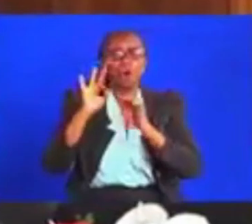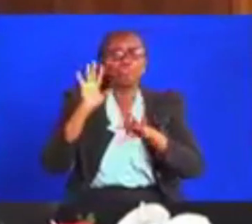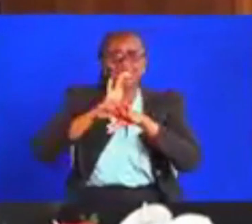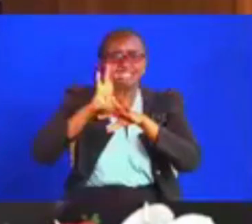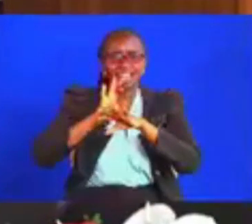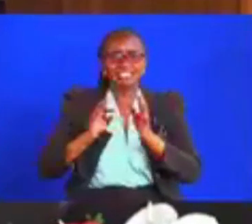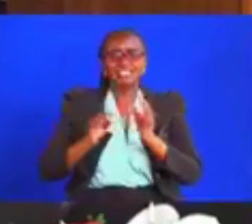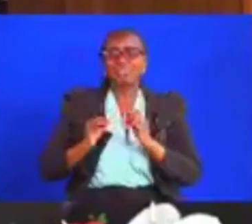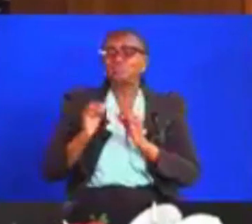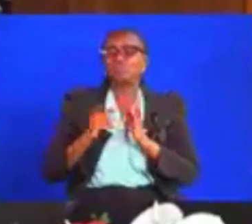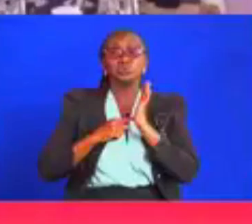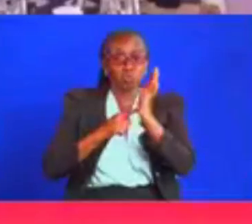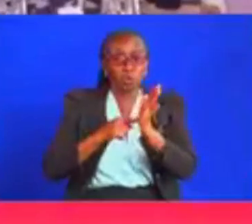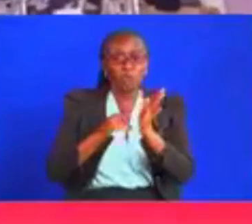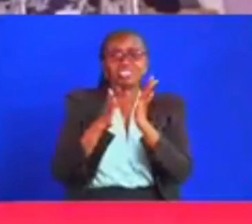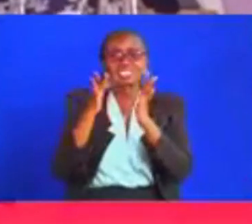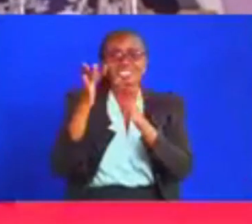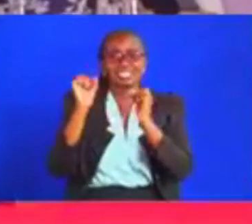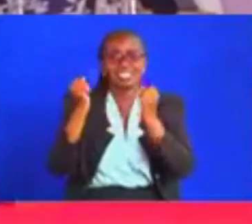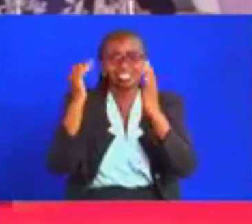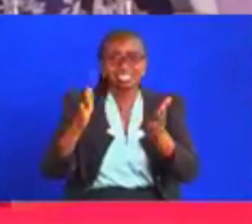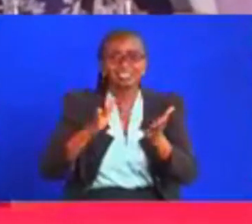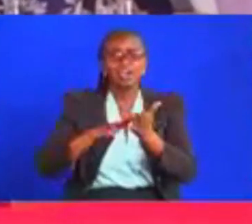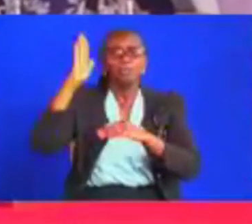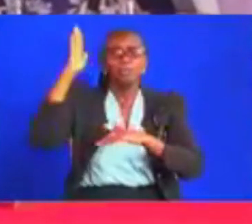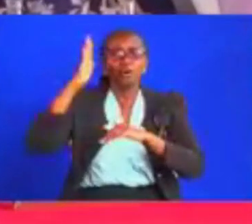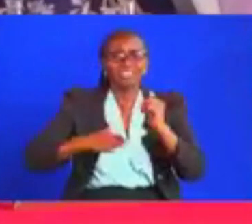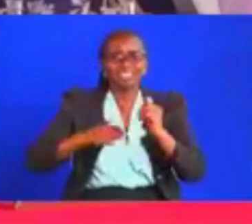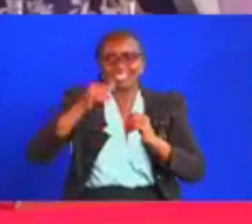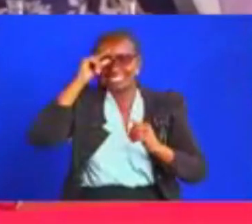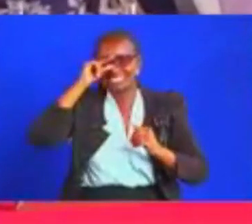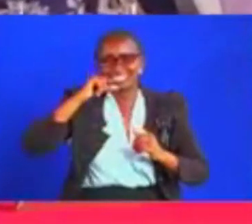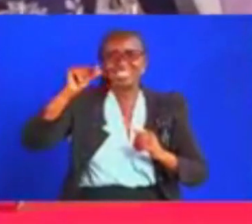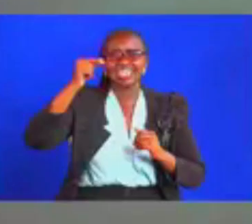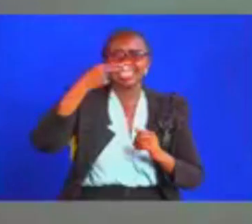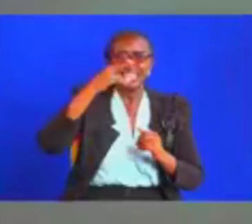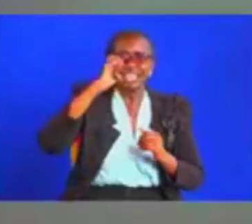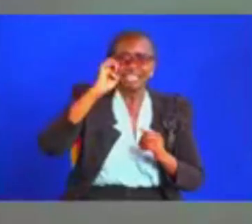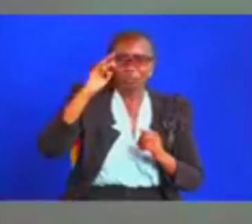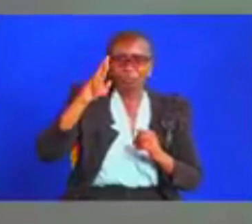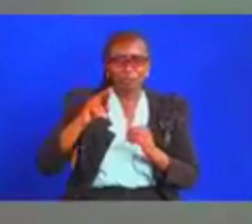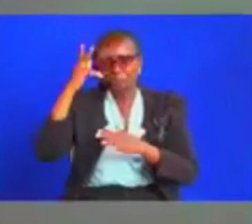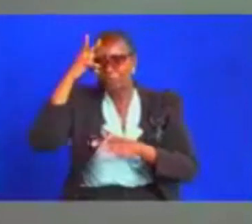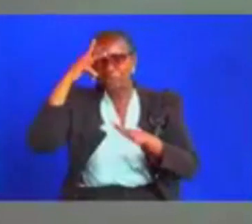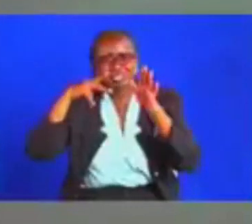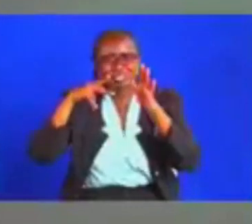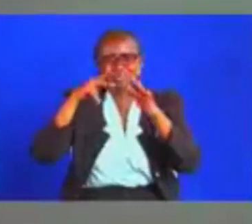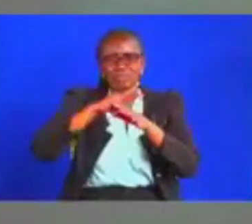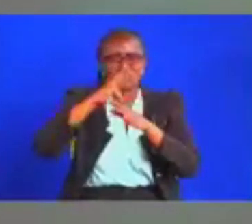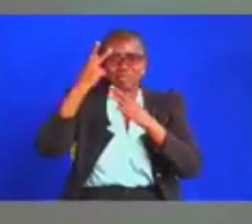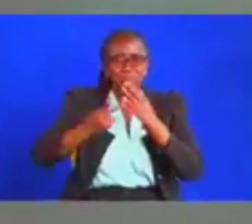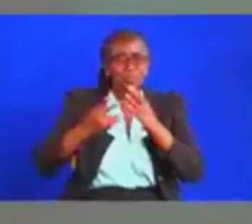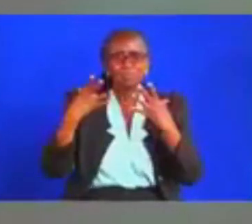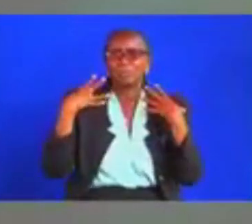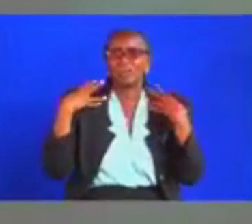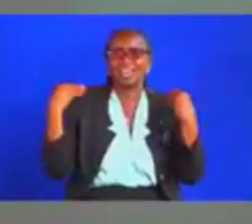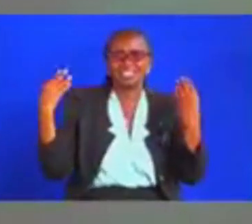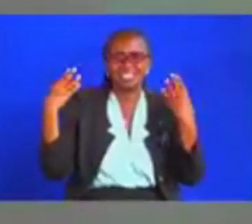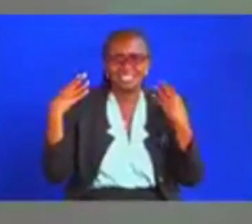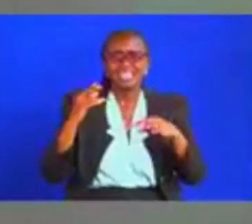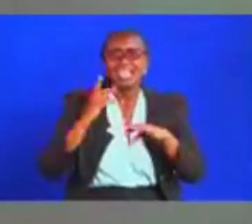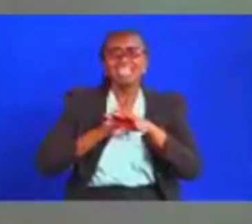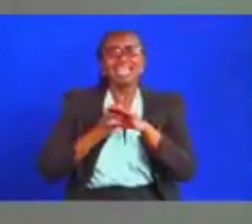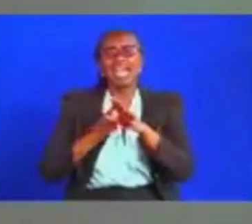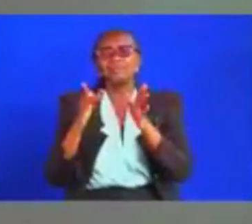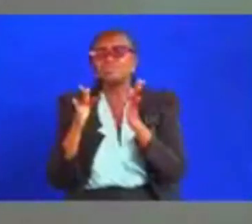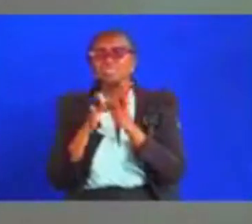project Jesus the Savior more than Greek, Hebrew principles, practices. When the Savior